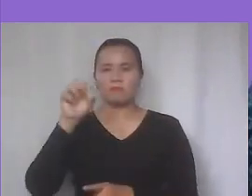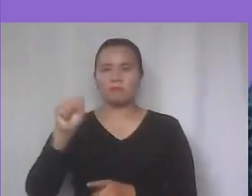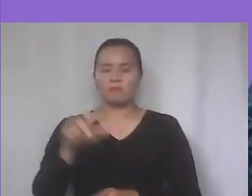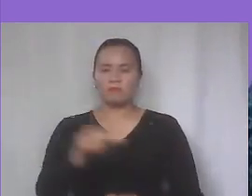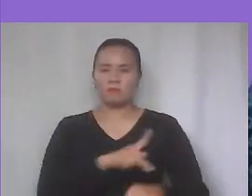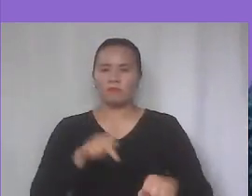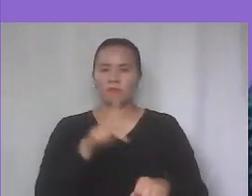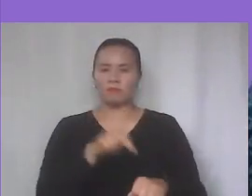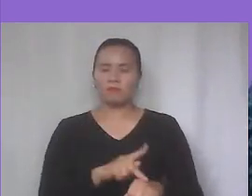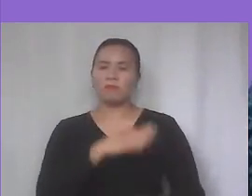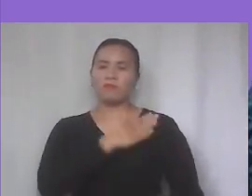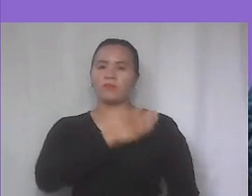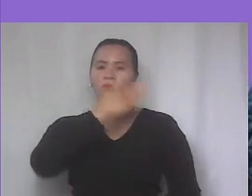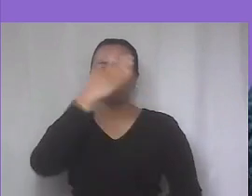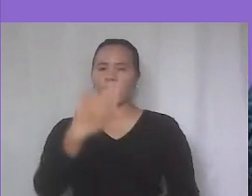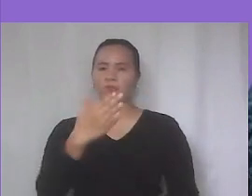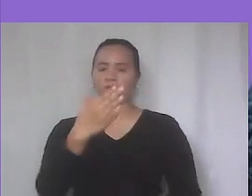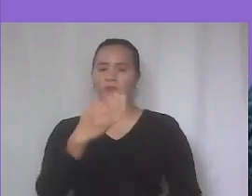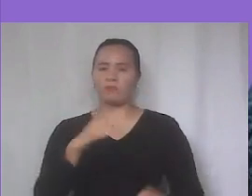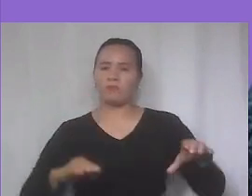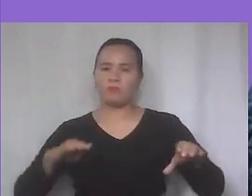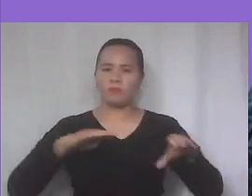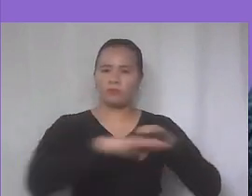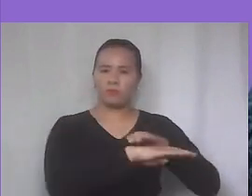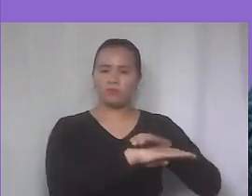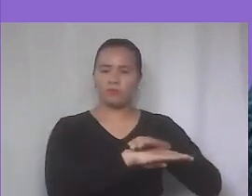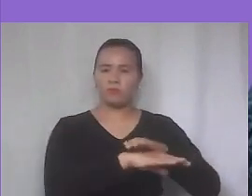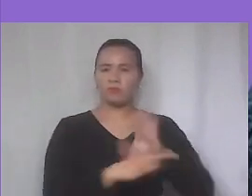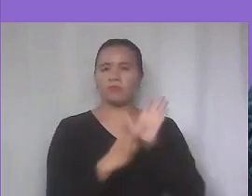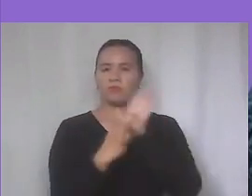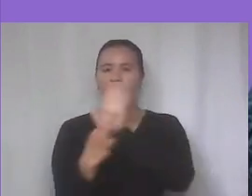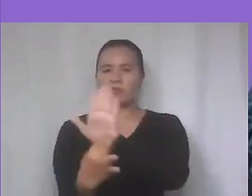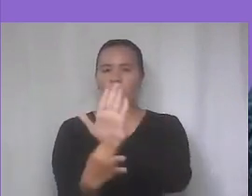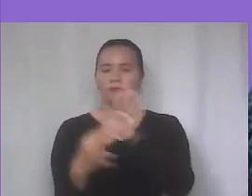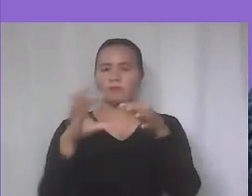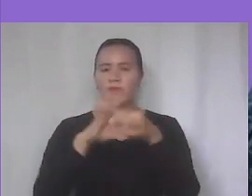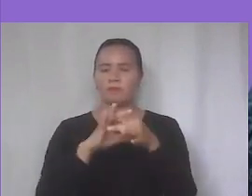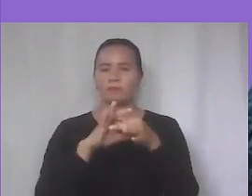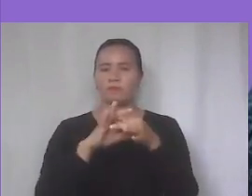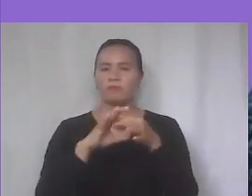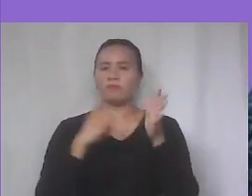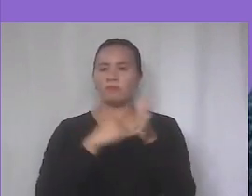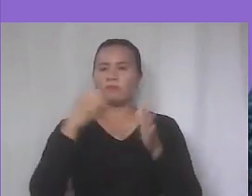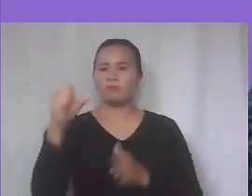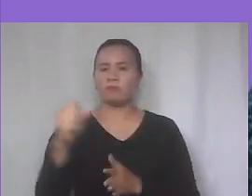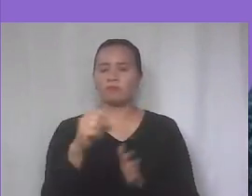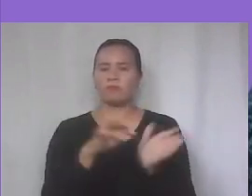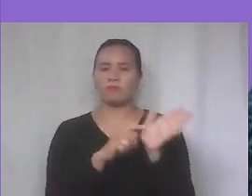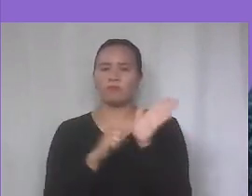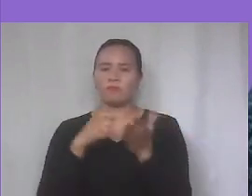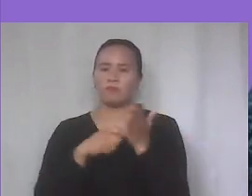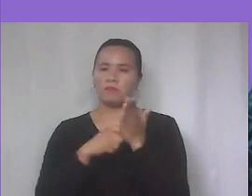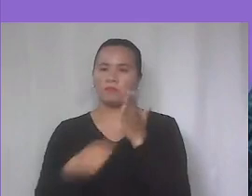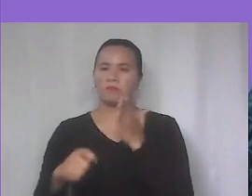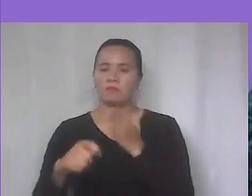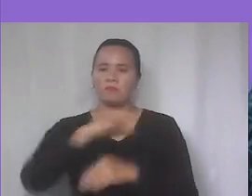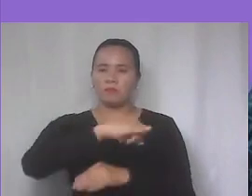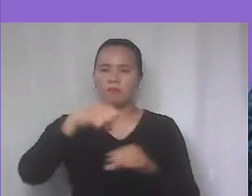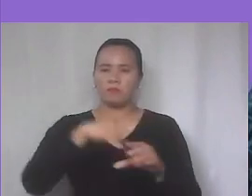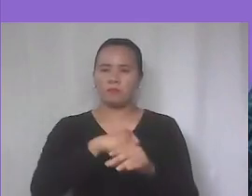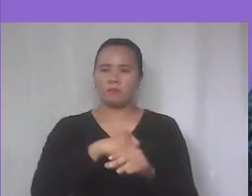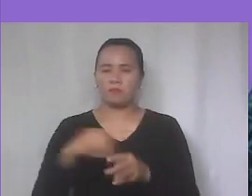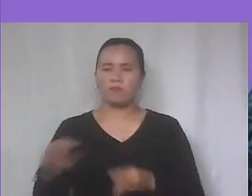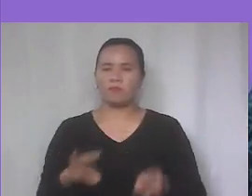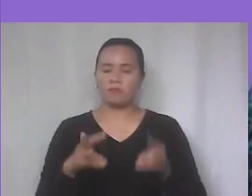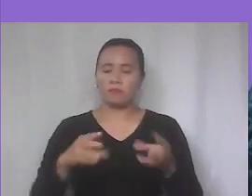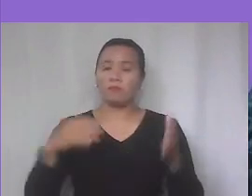that accessibility features of its technology and inclusion happen. Again, good day and